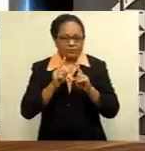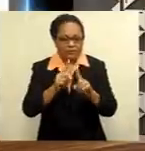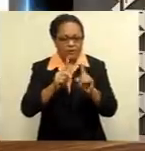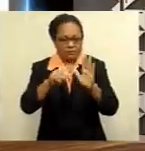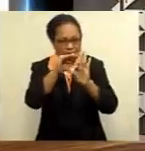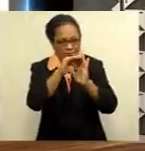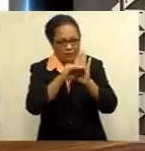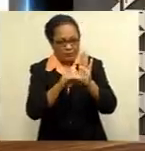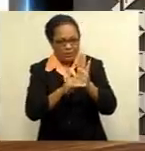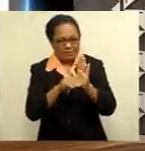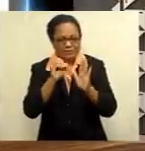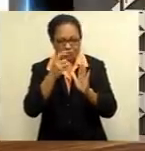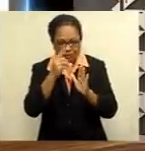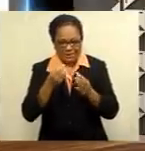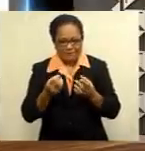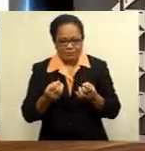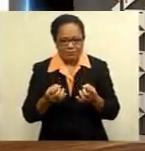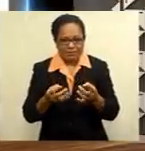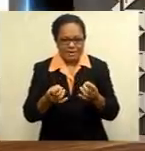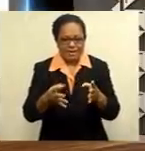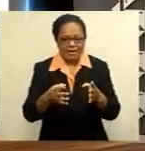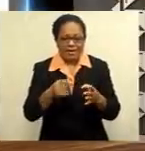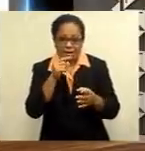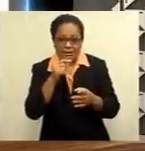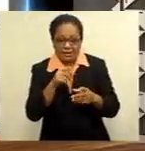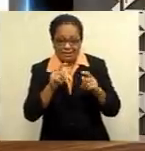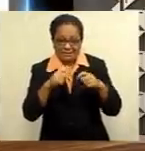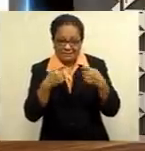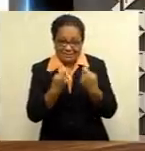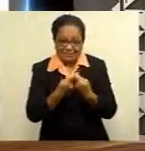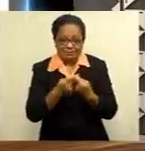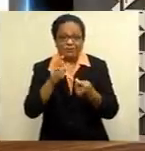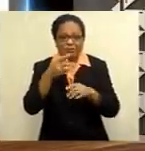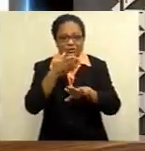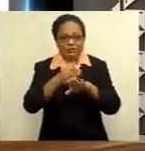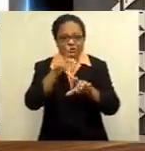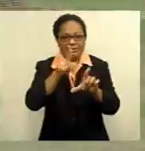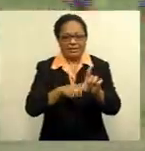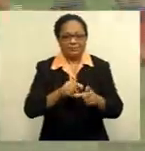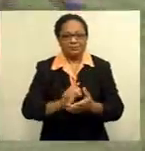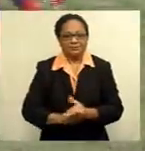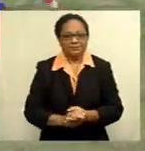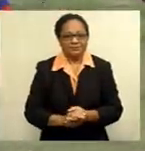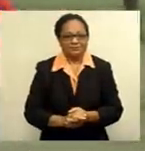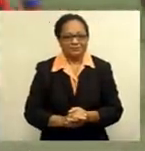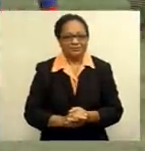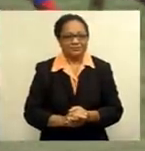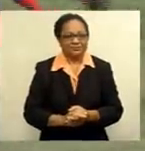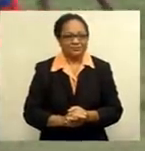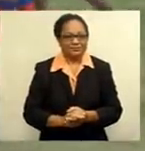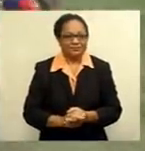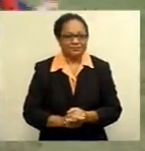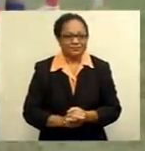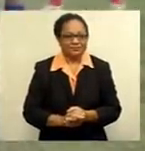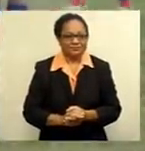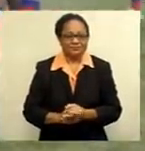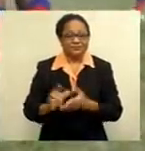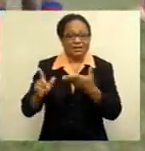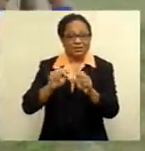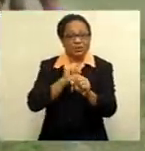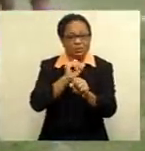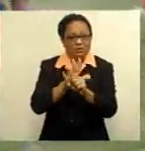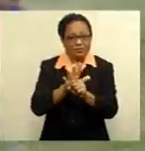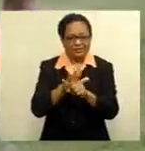of Sports and getting its players back on the field before the new year. Karolani Tavi reports. The COVID-19 pandemic